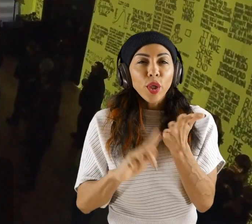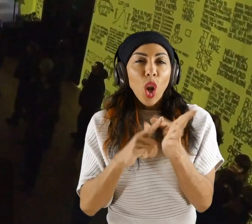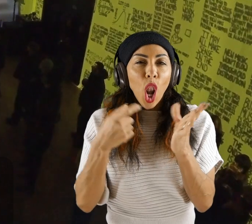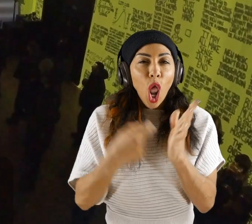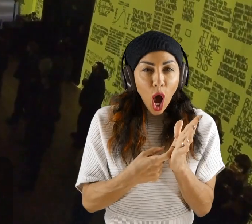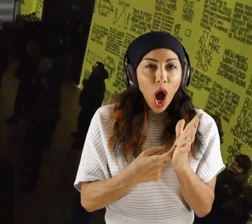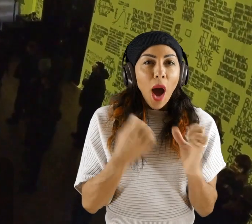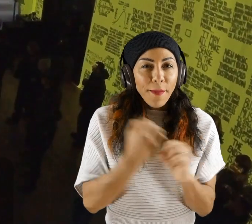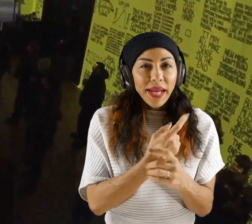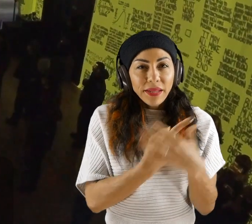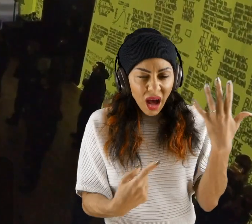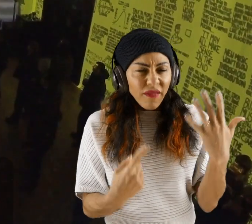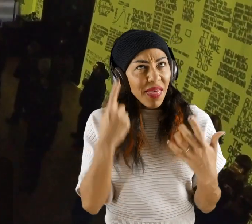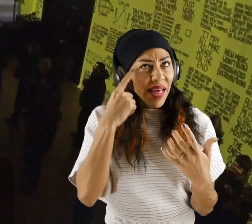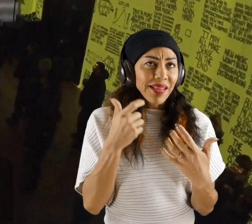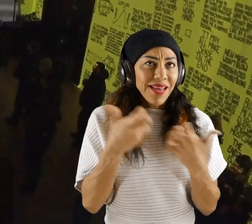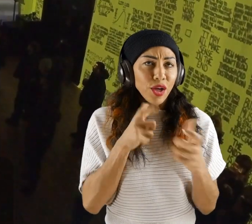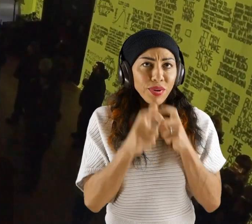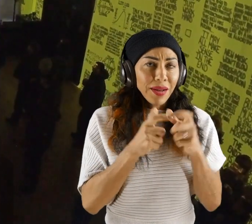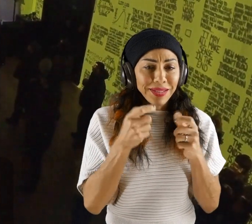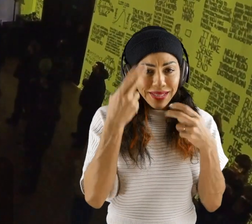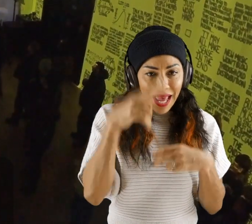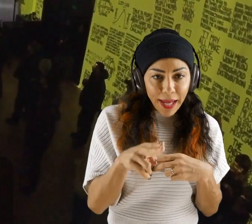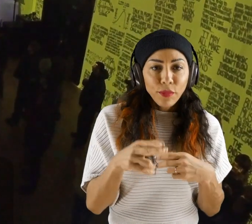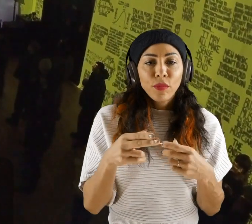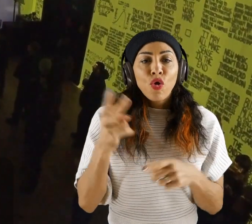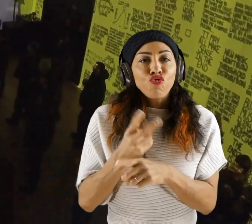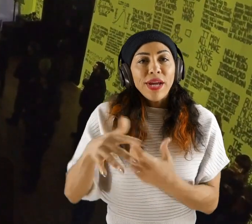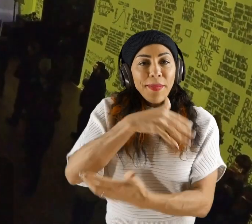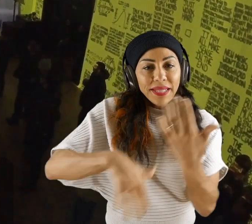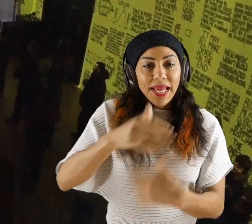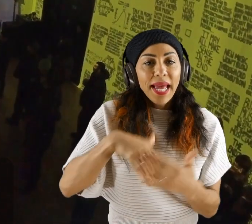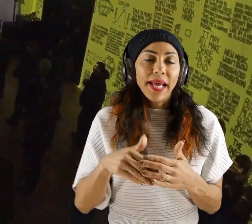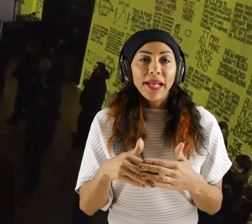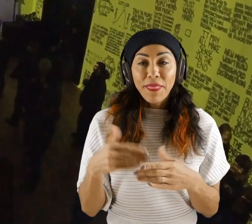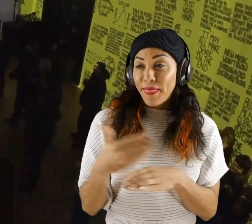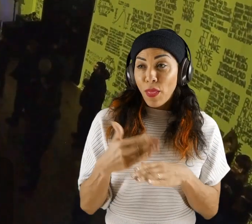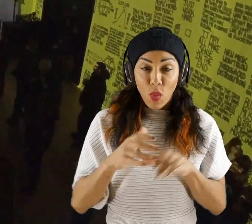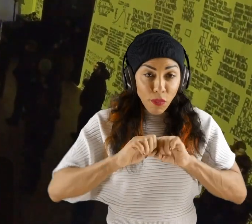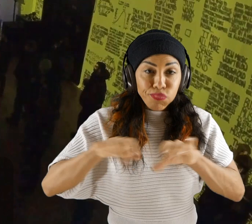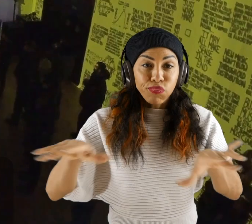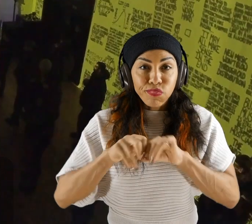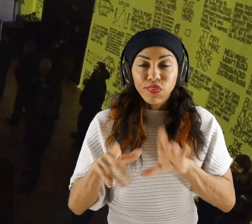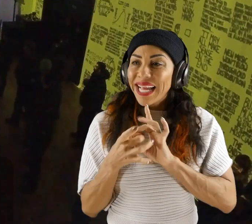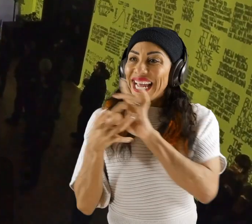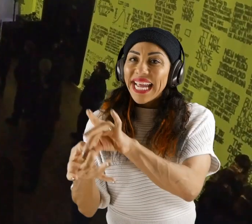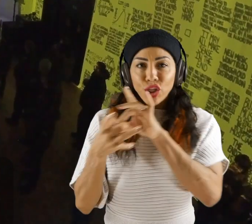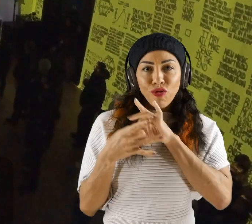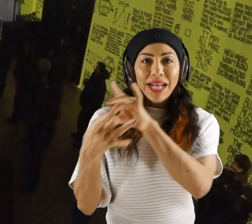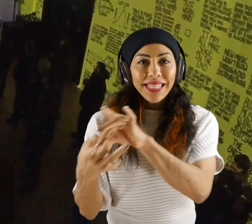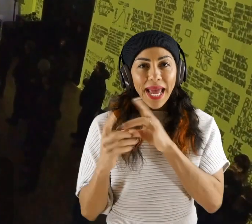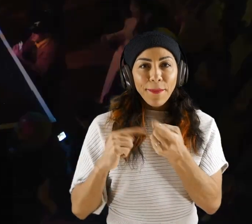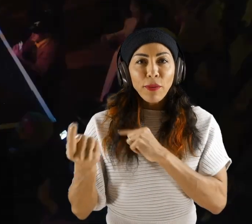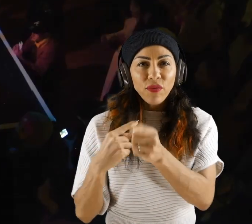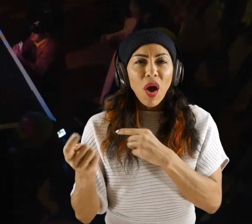yeah, remixing, putting out the work, and me kind of interacting with it back. Because I saw a lot of things like remix competitions and